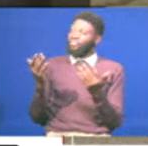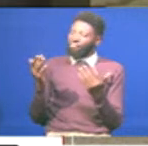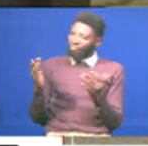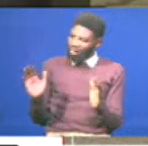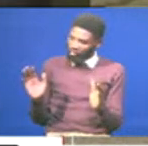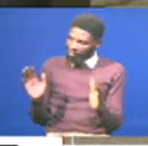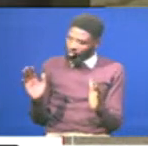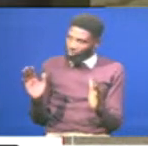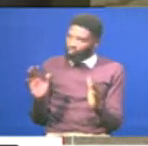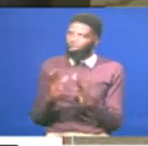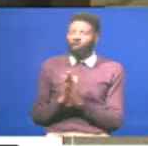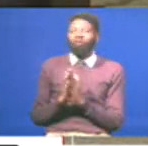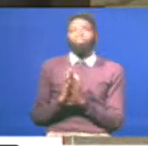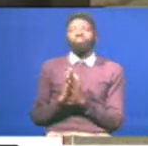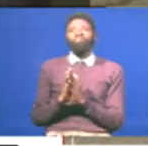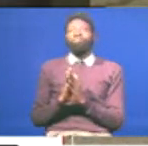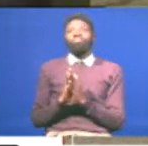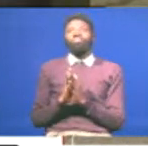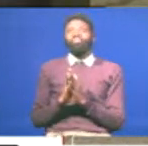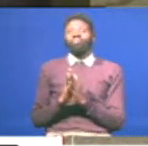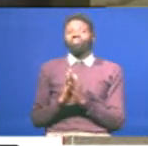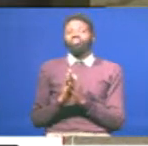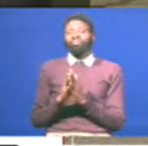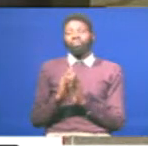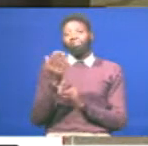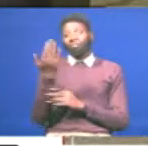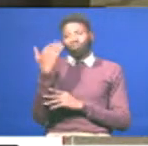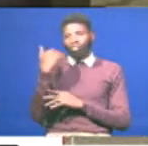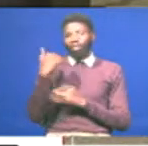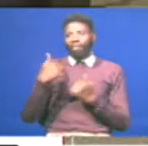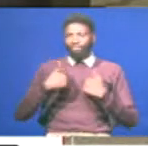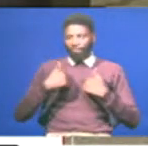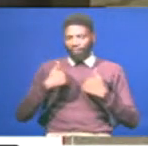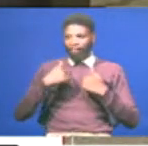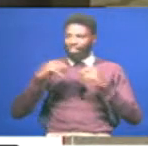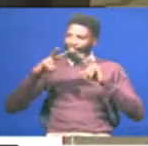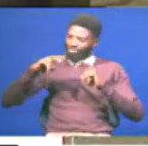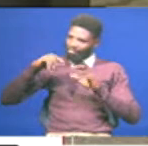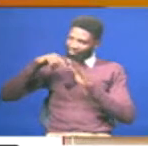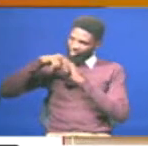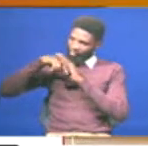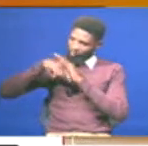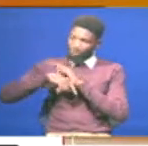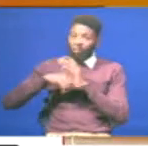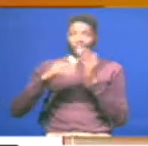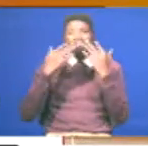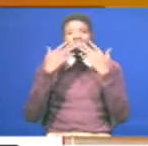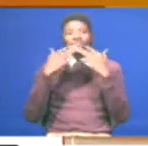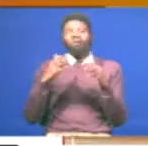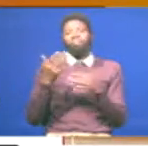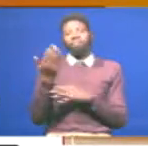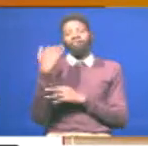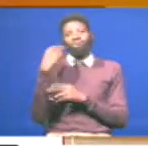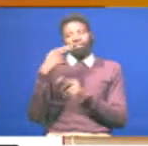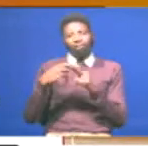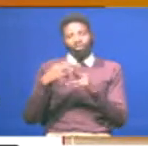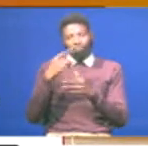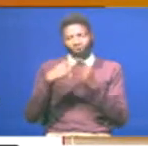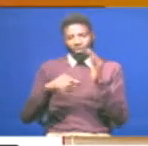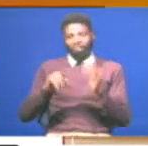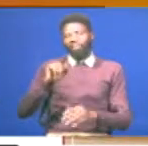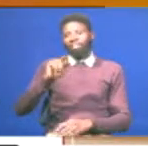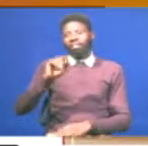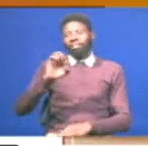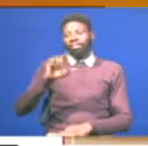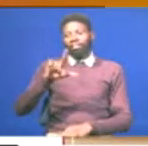US, I did some further research work with what was then called Telstra or Telkom